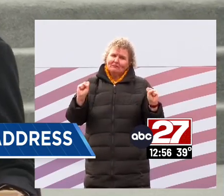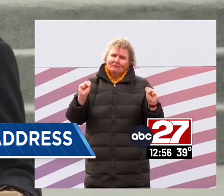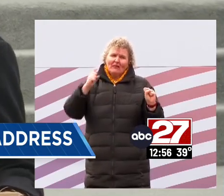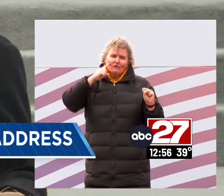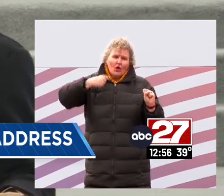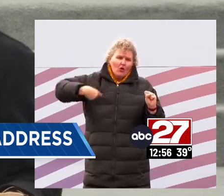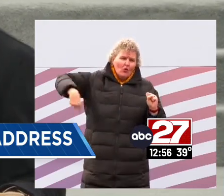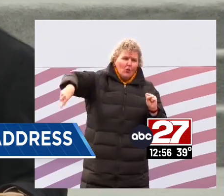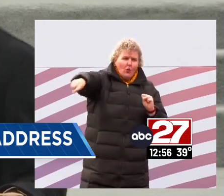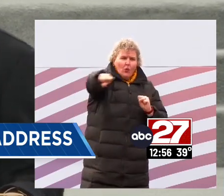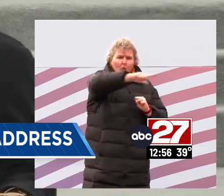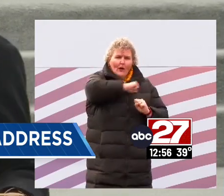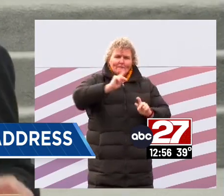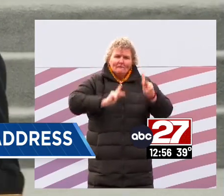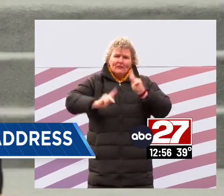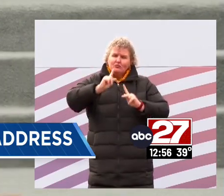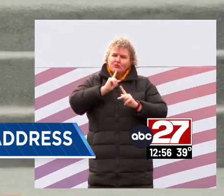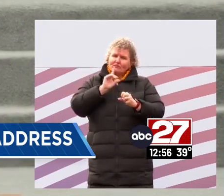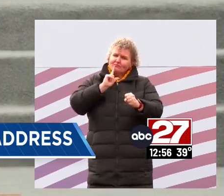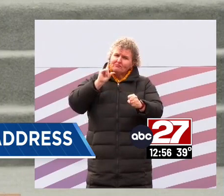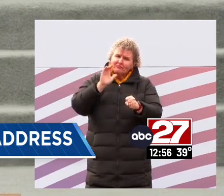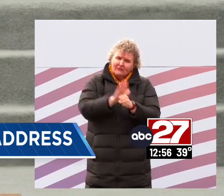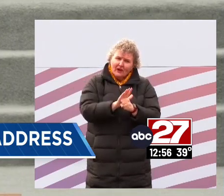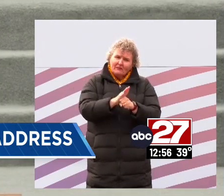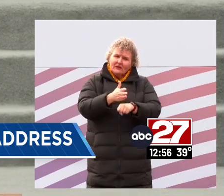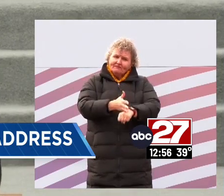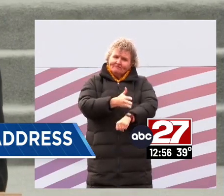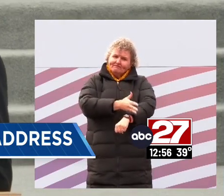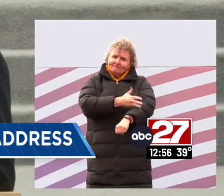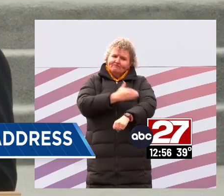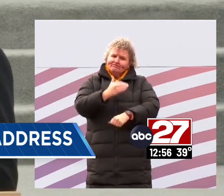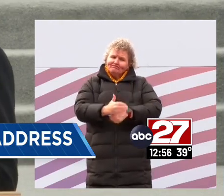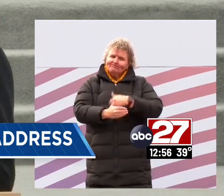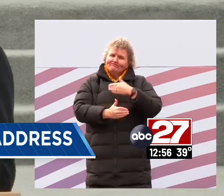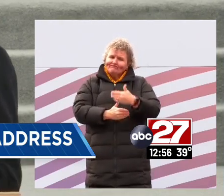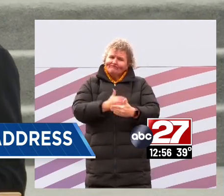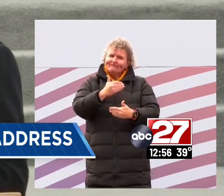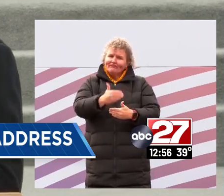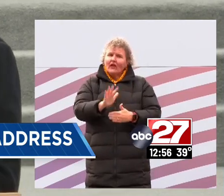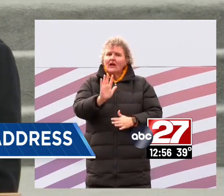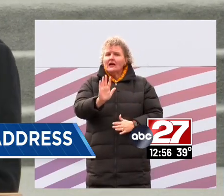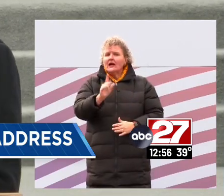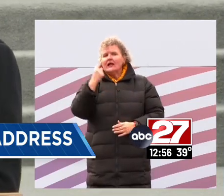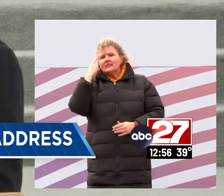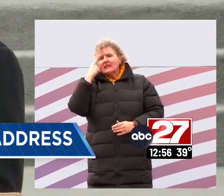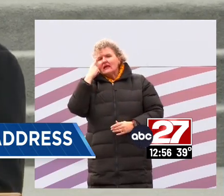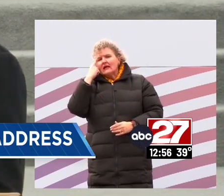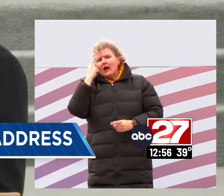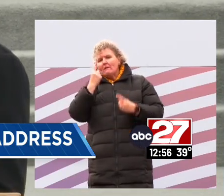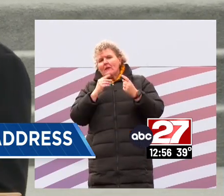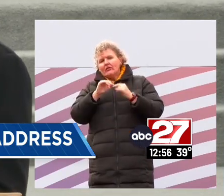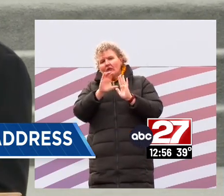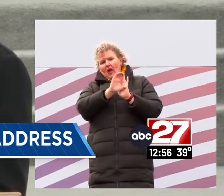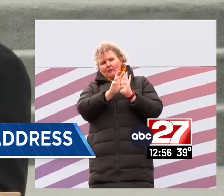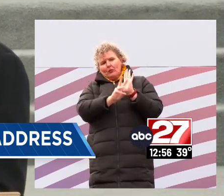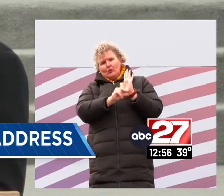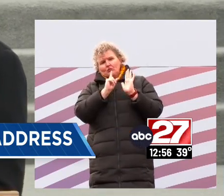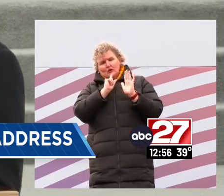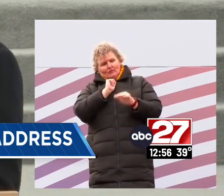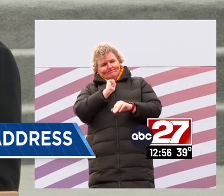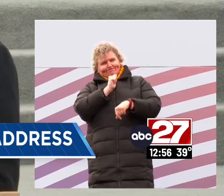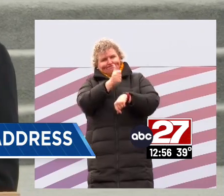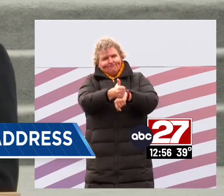progress. Consider this for a moment. Our Commonwealth was founded on the promise of